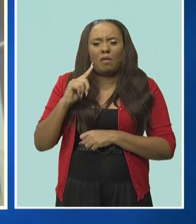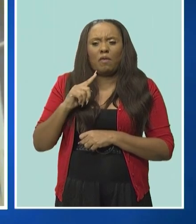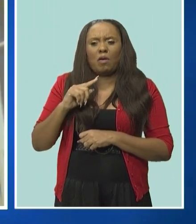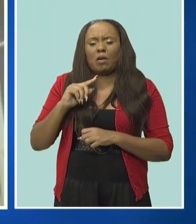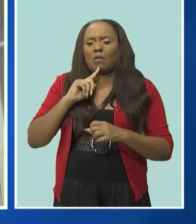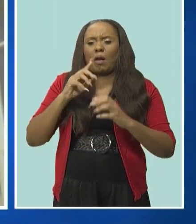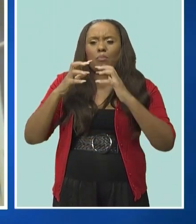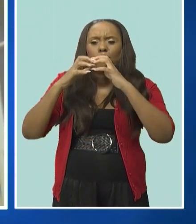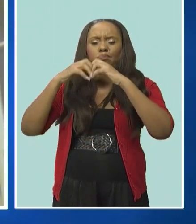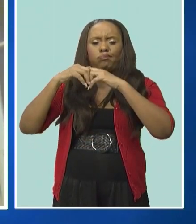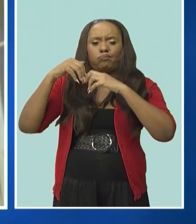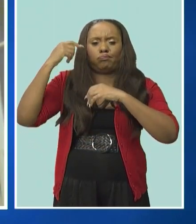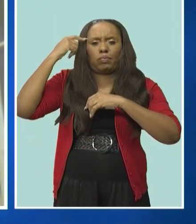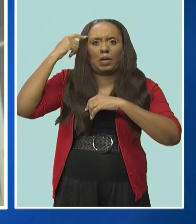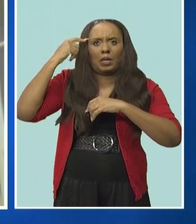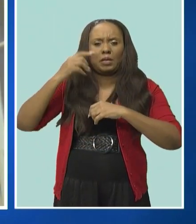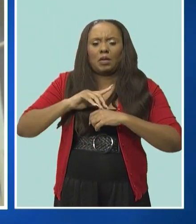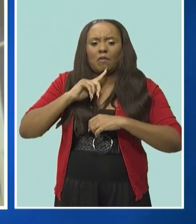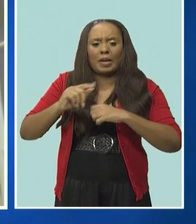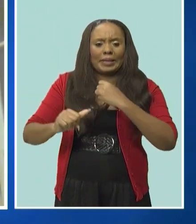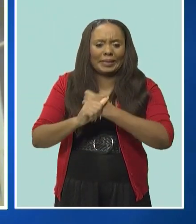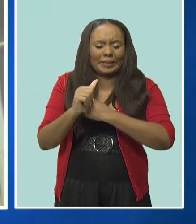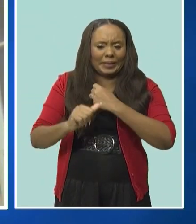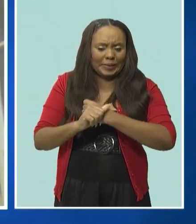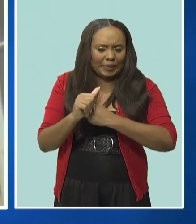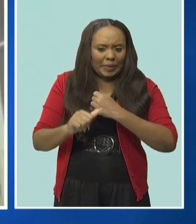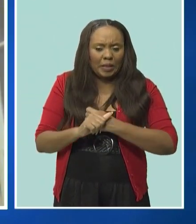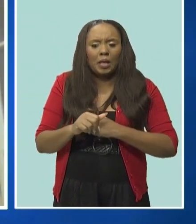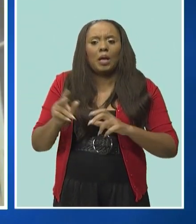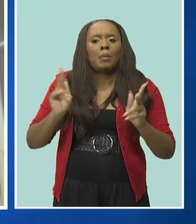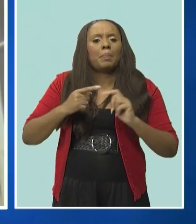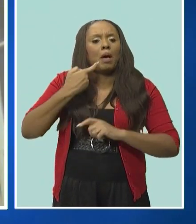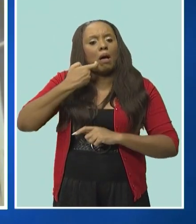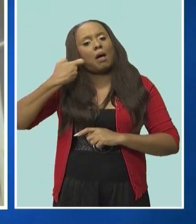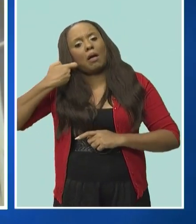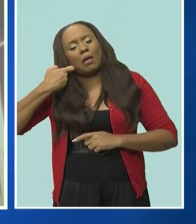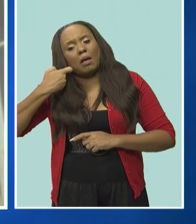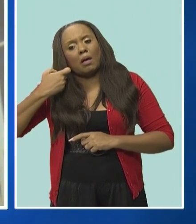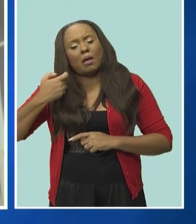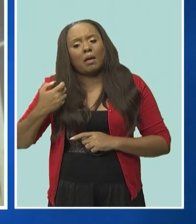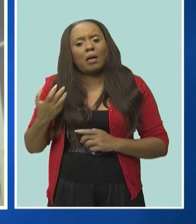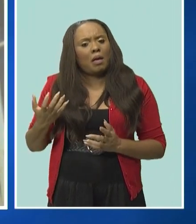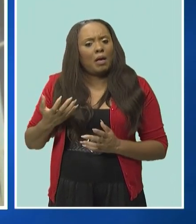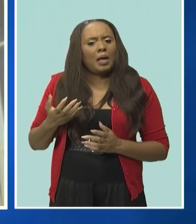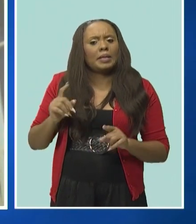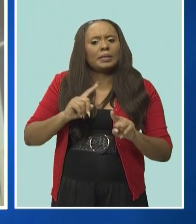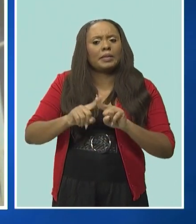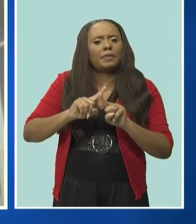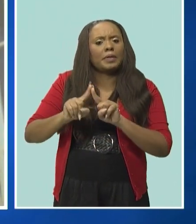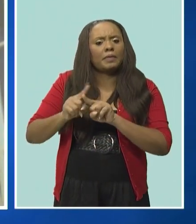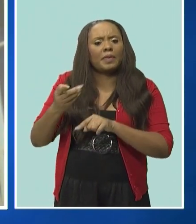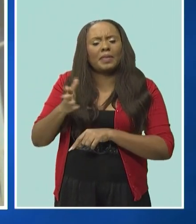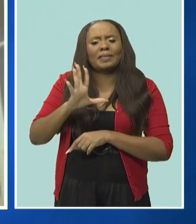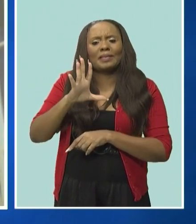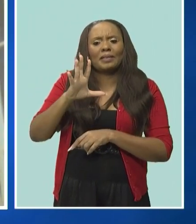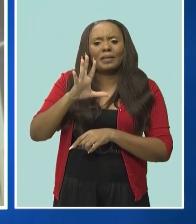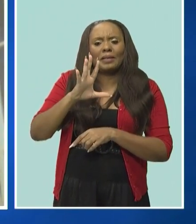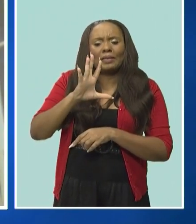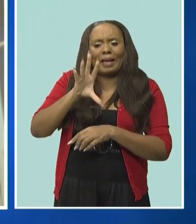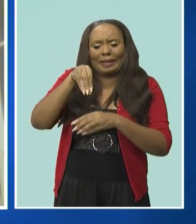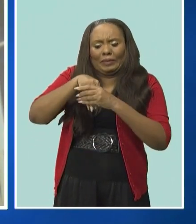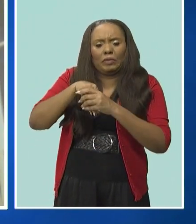are becoming really, really, really dangerous and addictive, and the type of content being pushed has had a